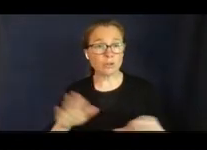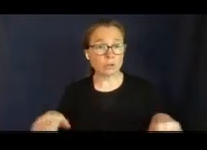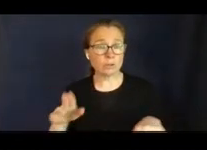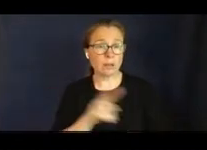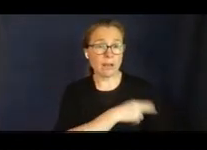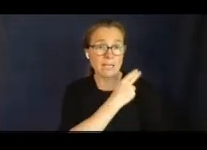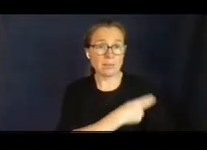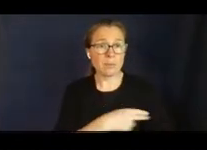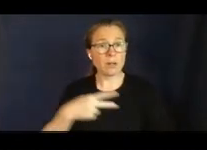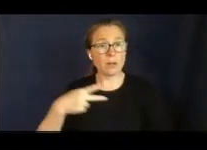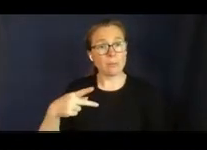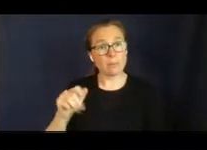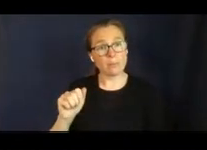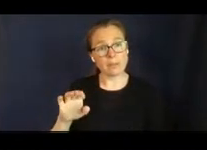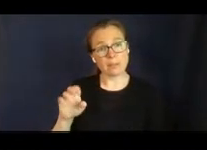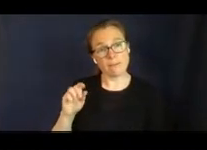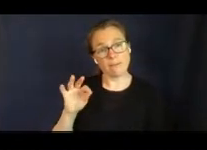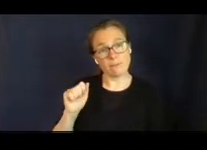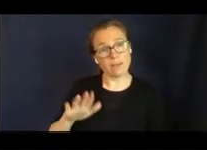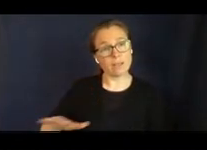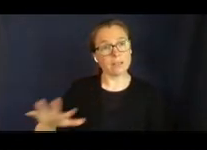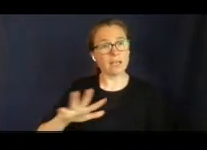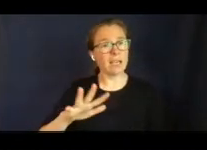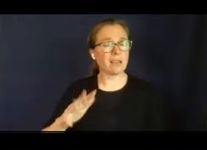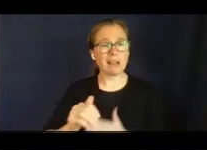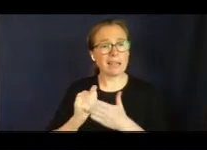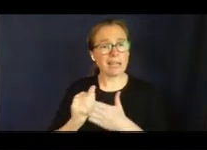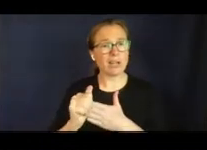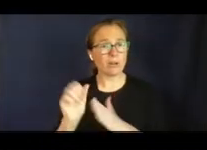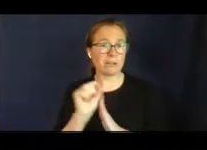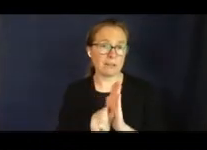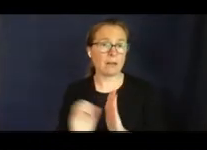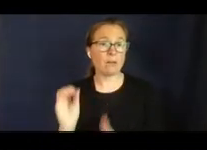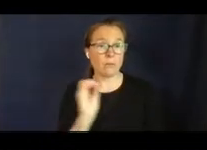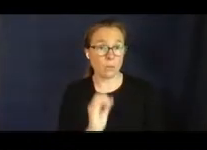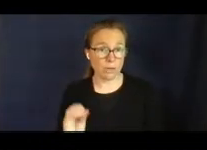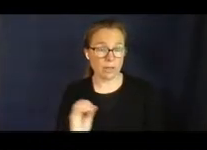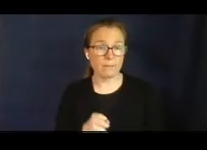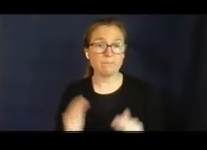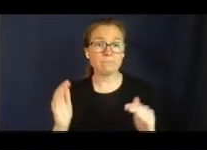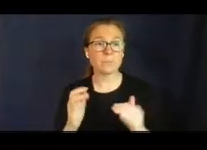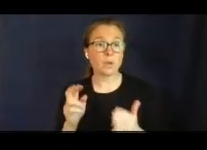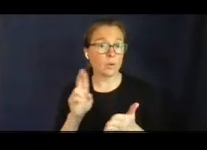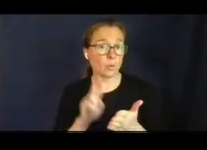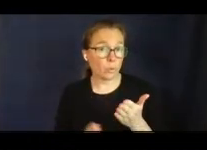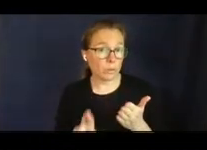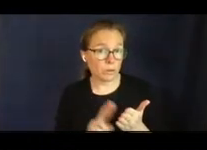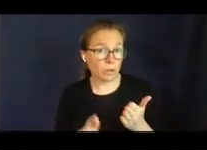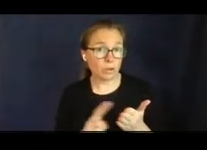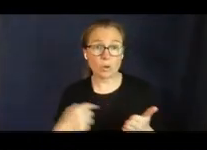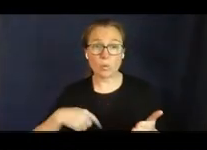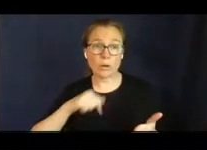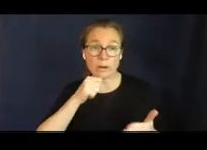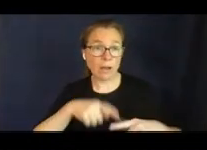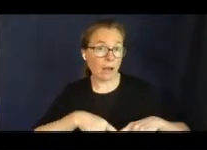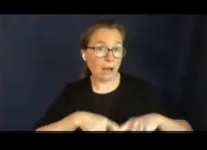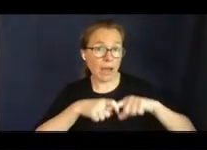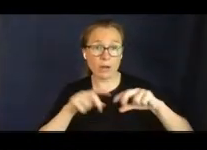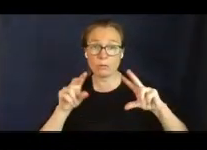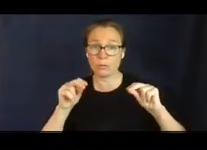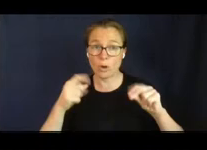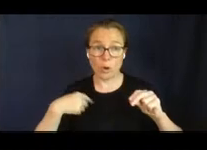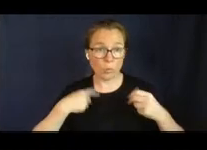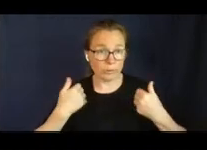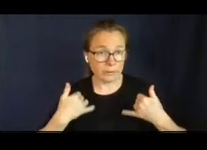ranks first in the state of Oregon. On the research front, we've not been idle. OHSU scientists have developed a new approach